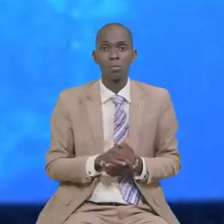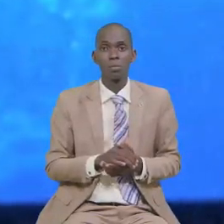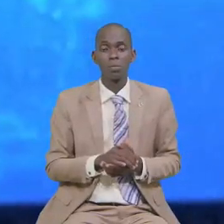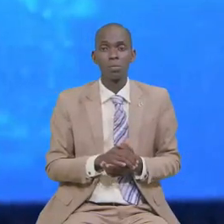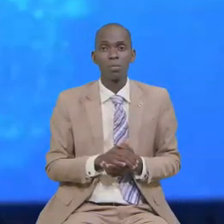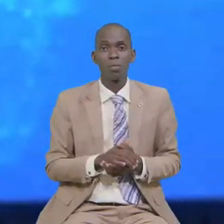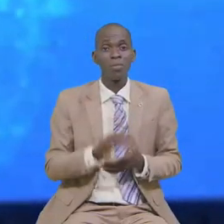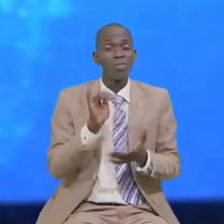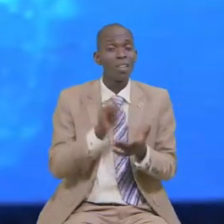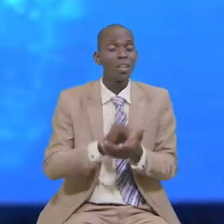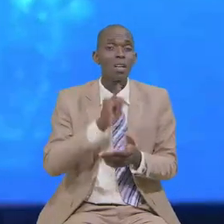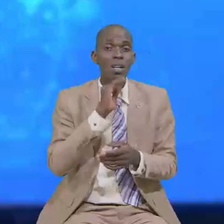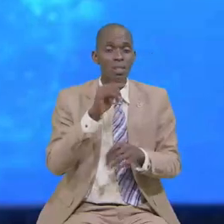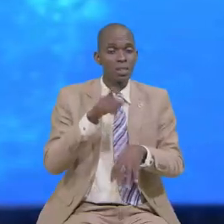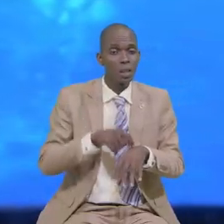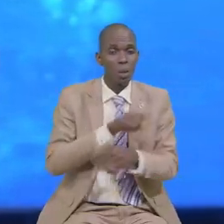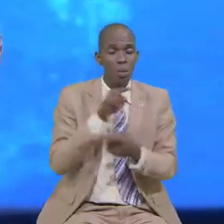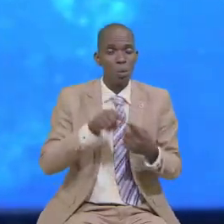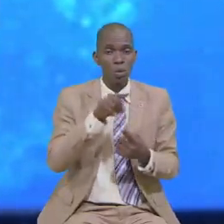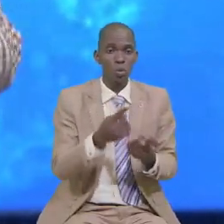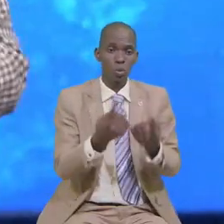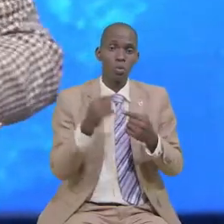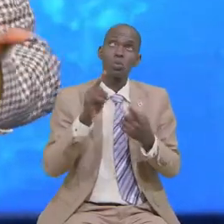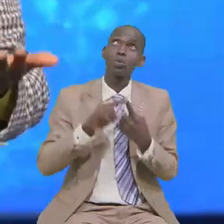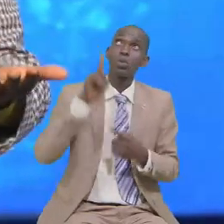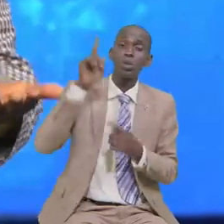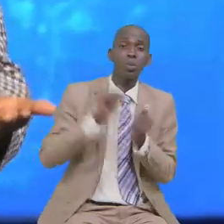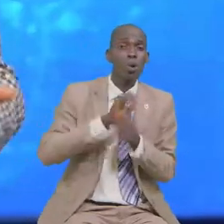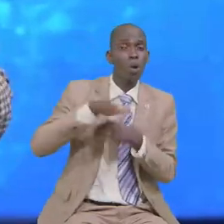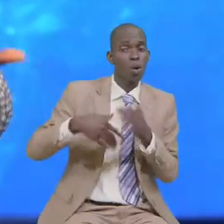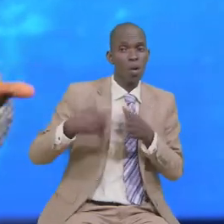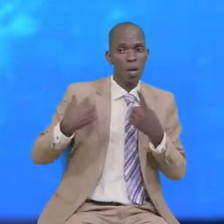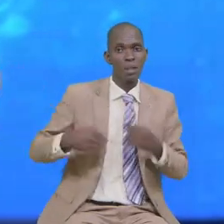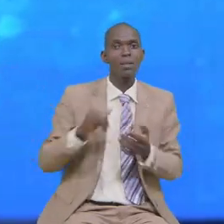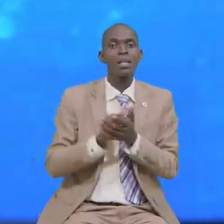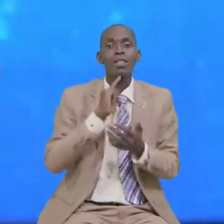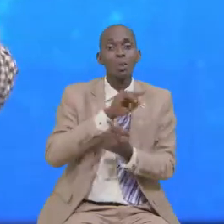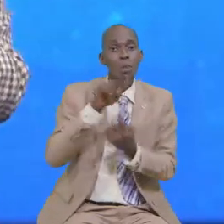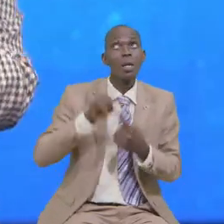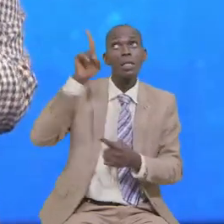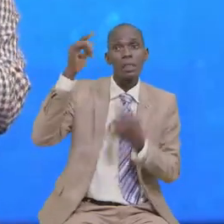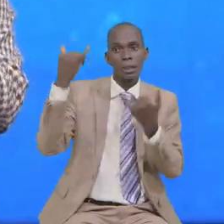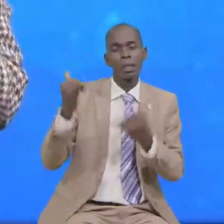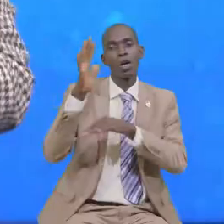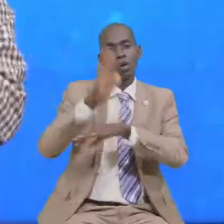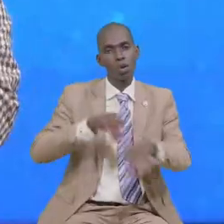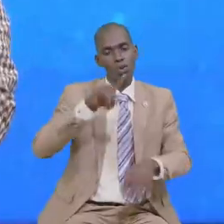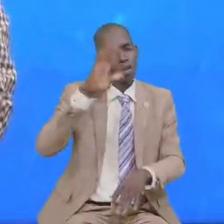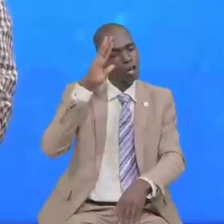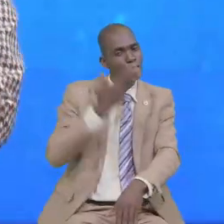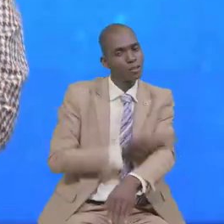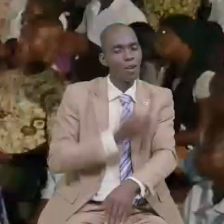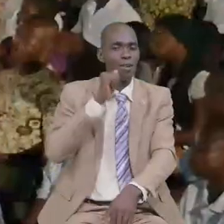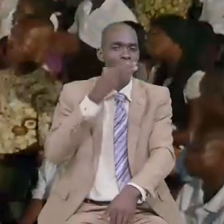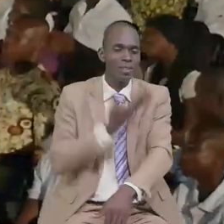That's the time when you come to him with all your heart. That's the time we call you son, daughter. Thy sins be